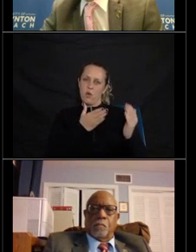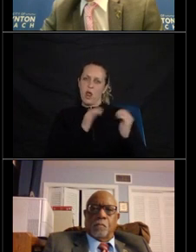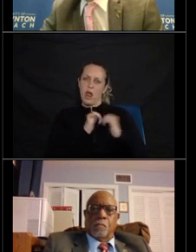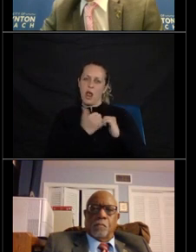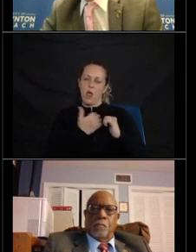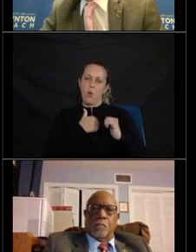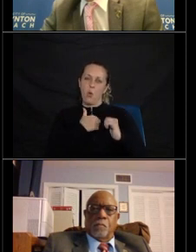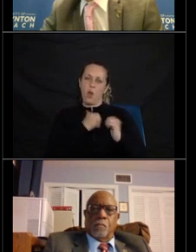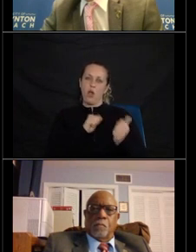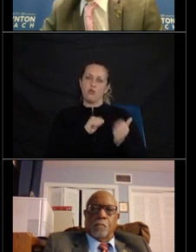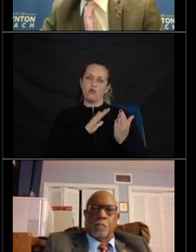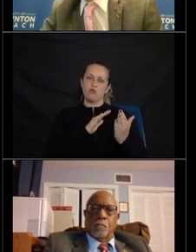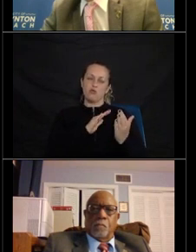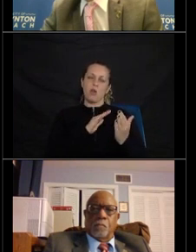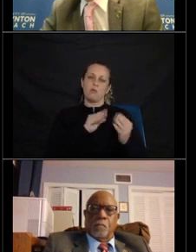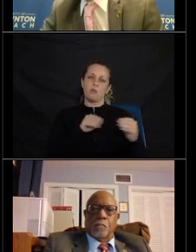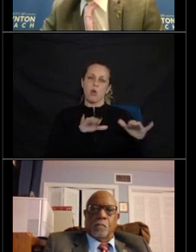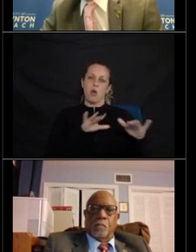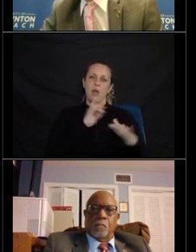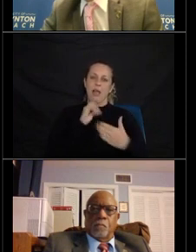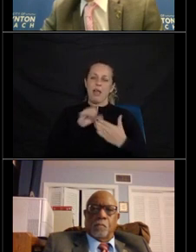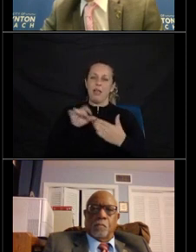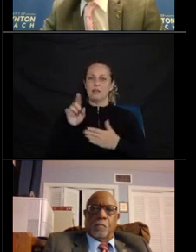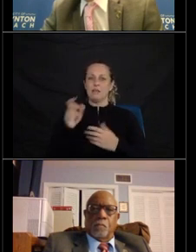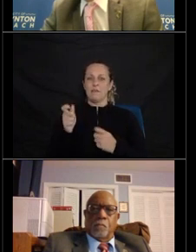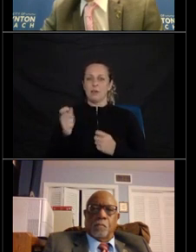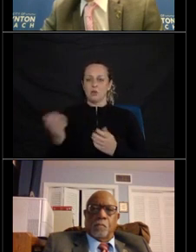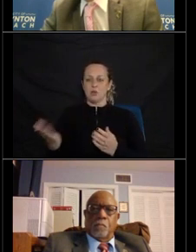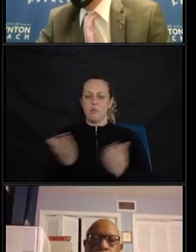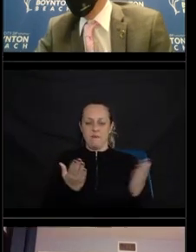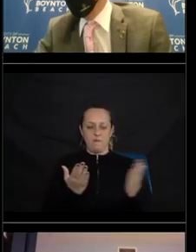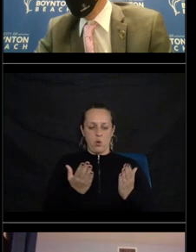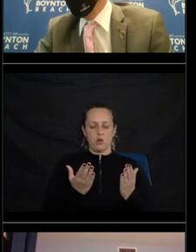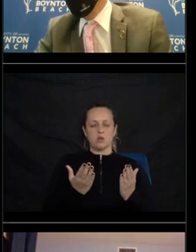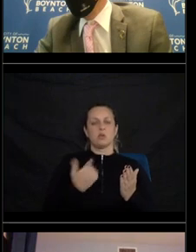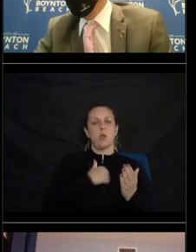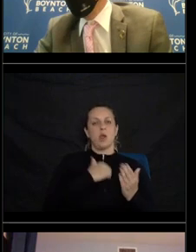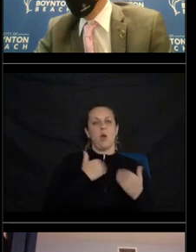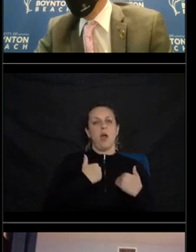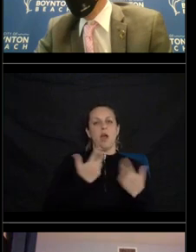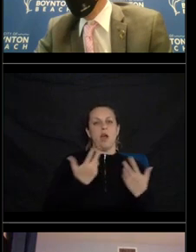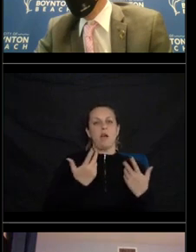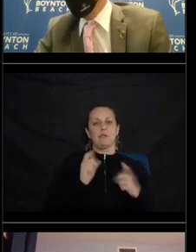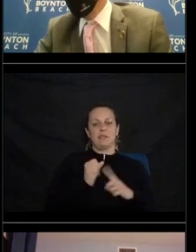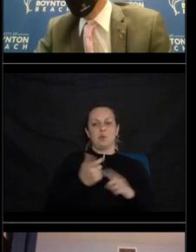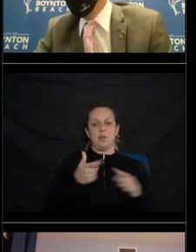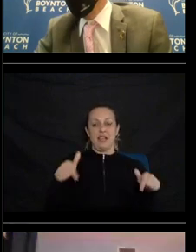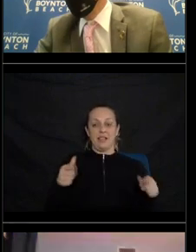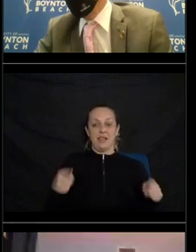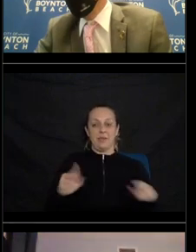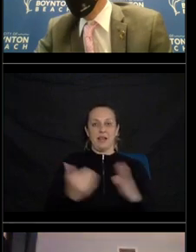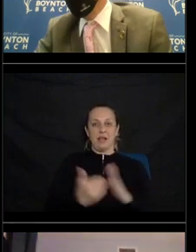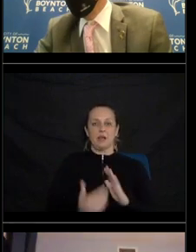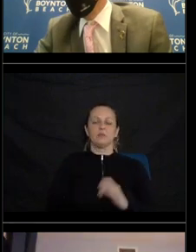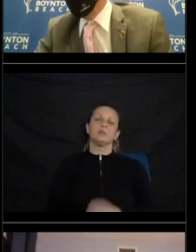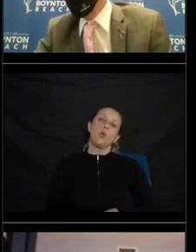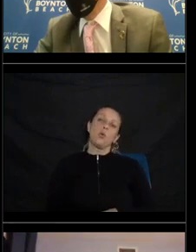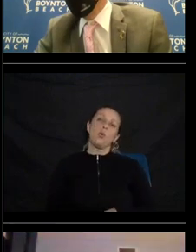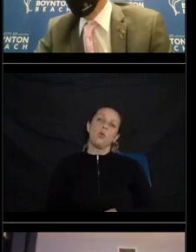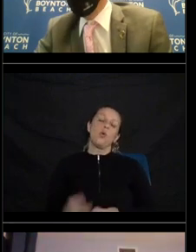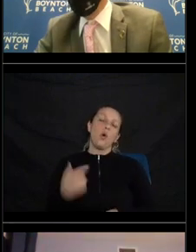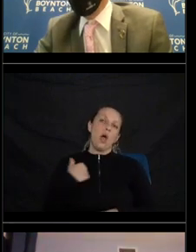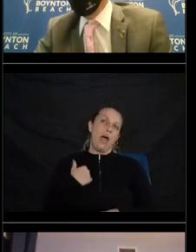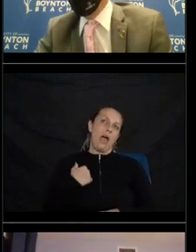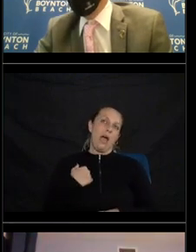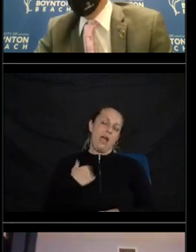we address properties and letters of interest that come before us, so that we don't have situations like this happen again. So